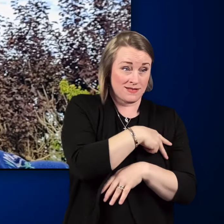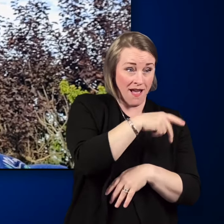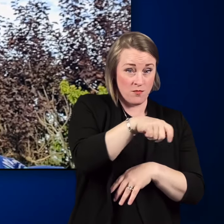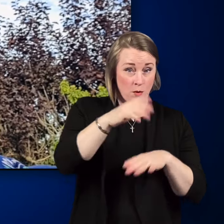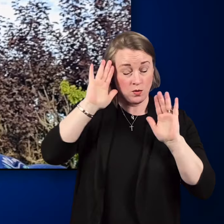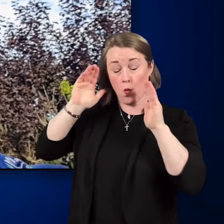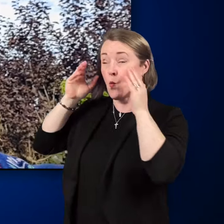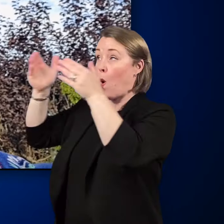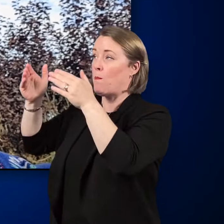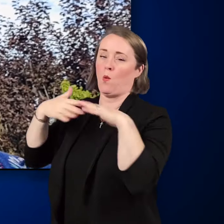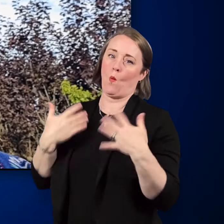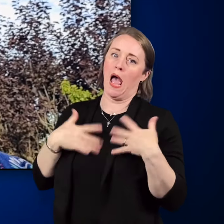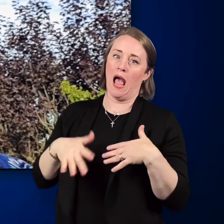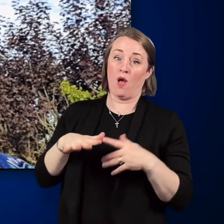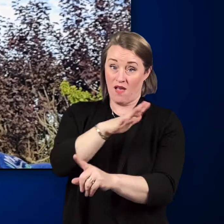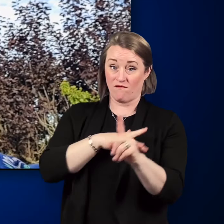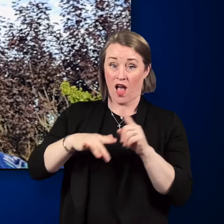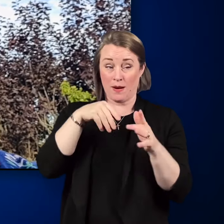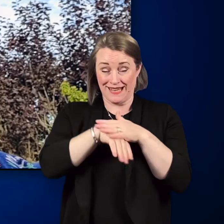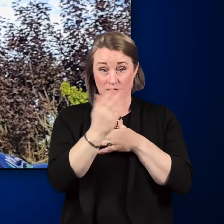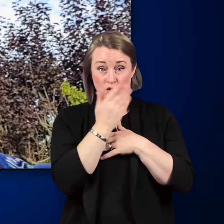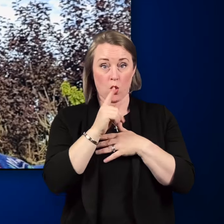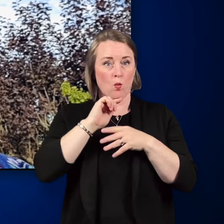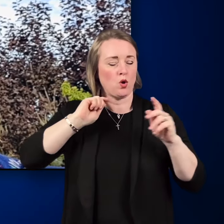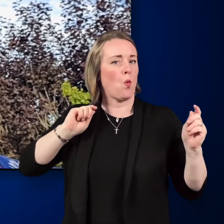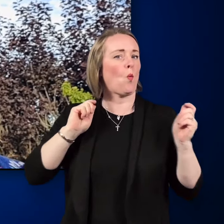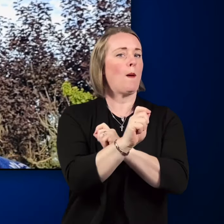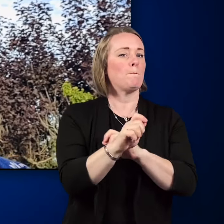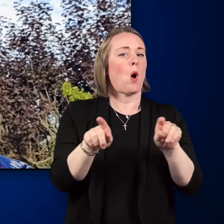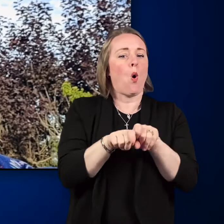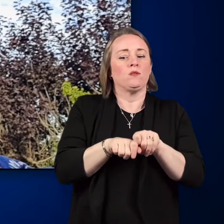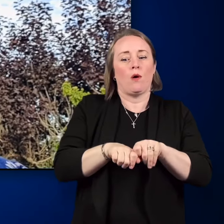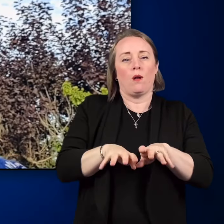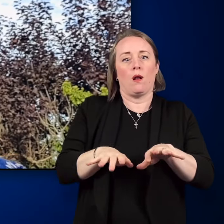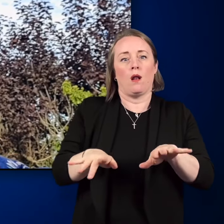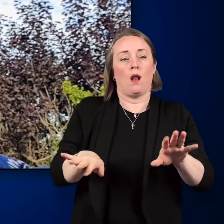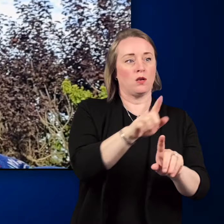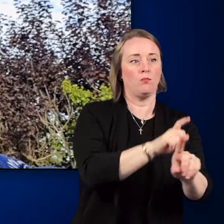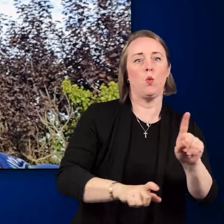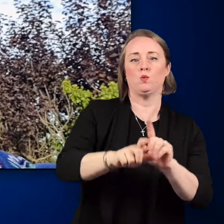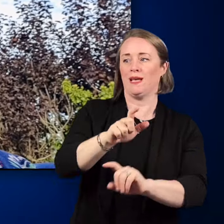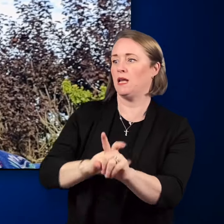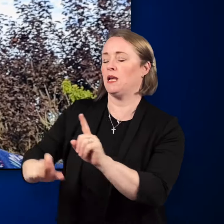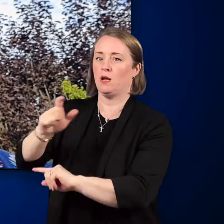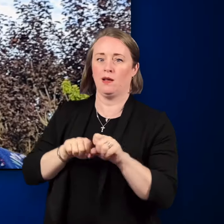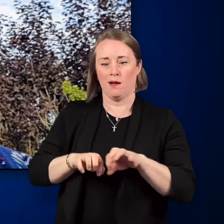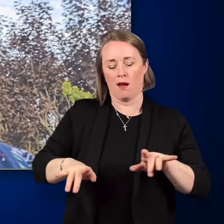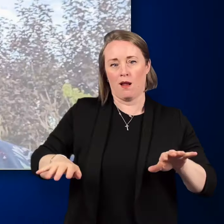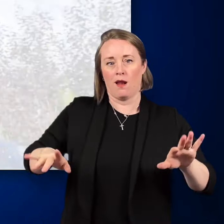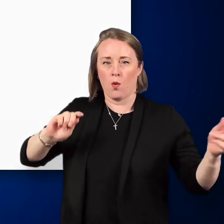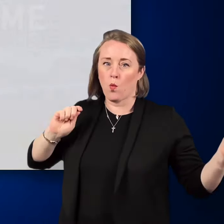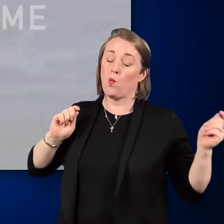and the lives of those in the school be transformed, but so would the impact in the wider community be